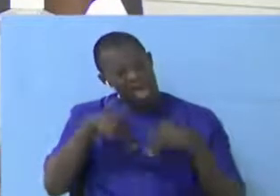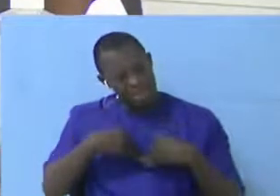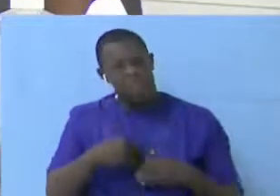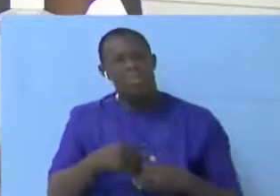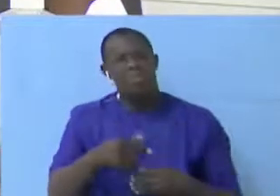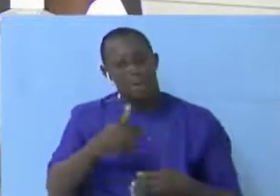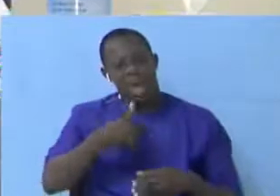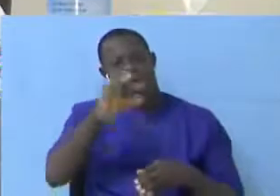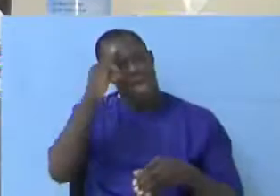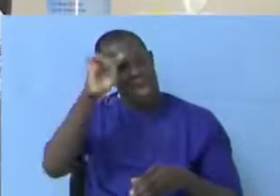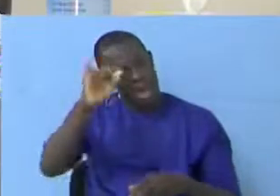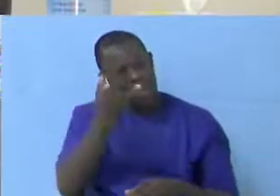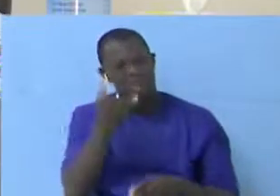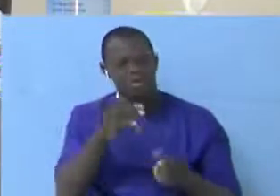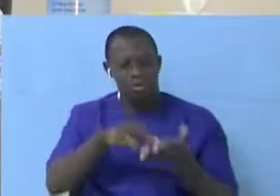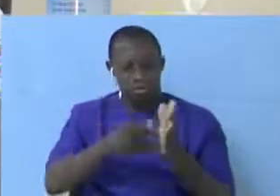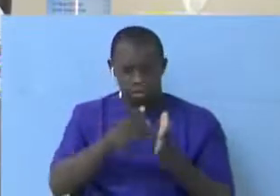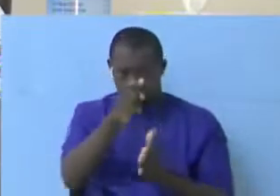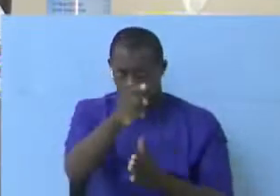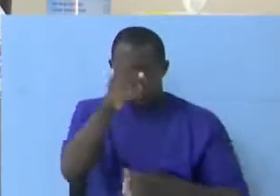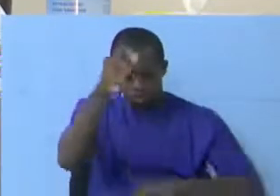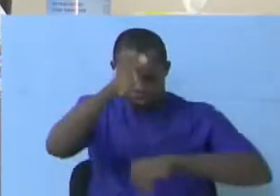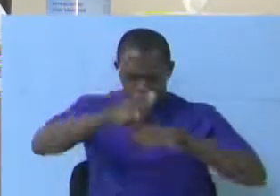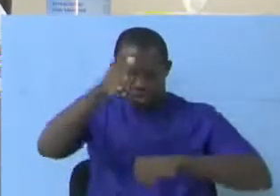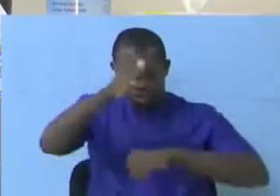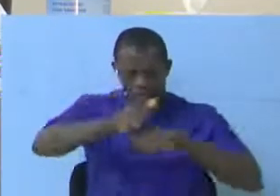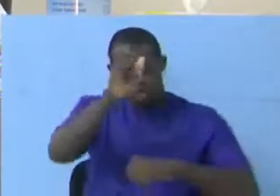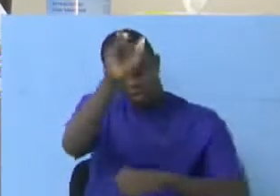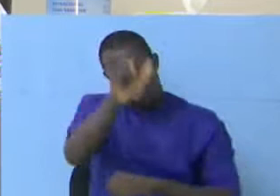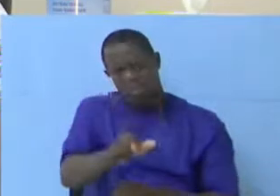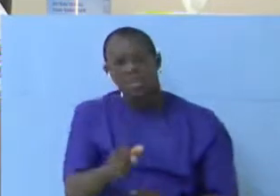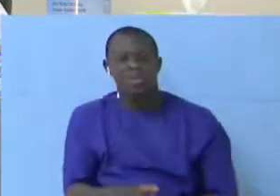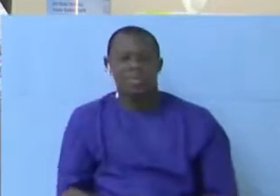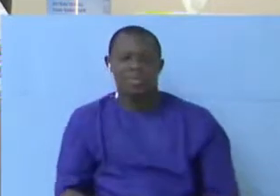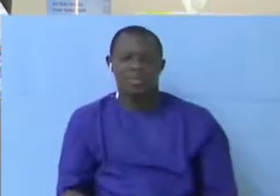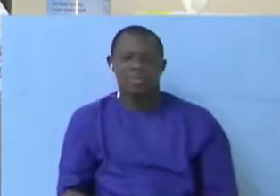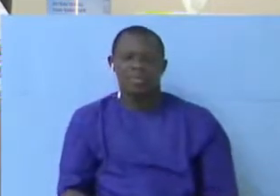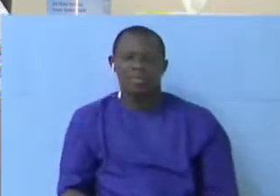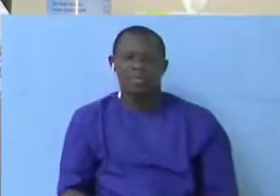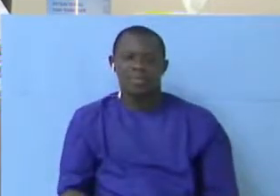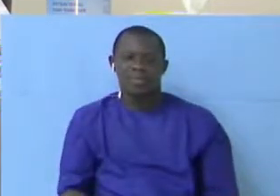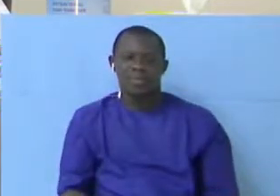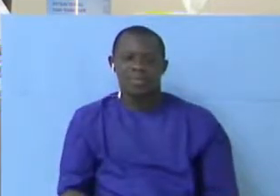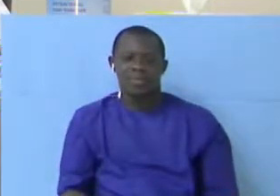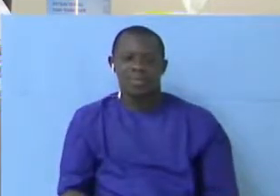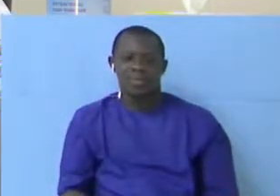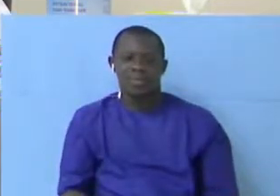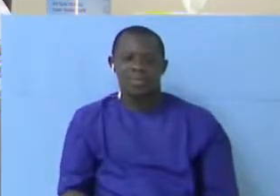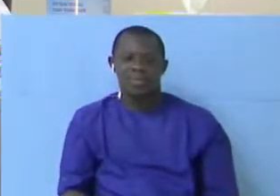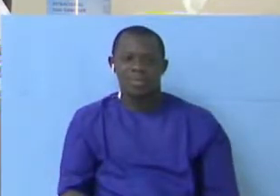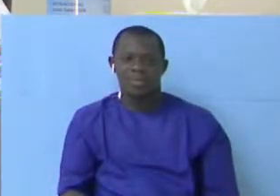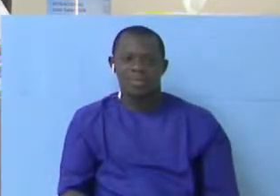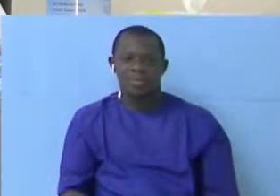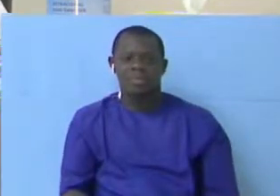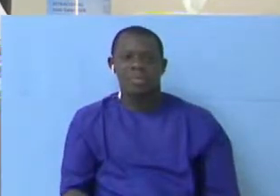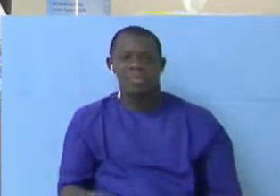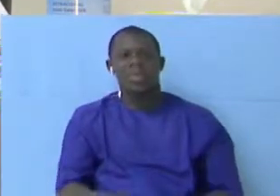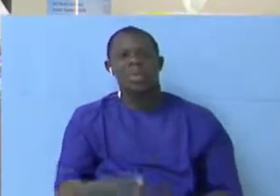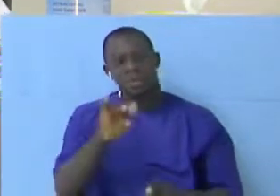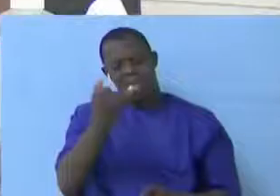Okay, then so you are a torturer. That is great story. Well, I'm happy to